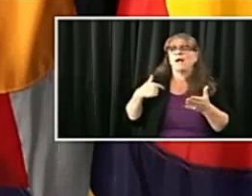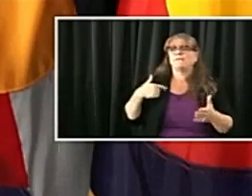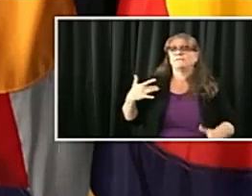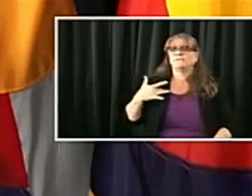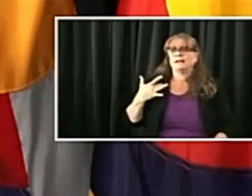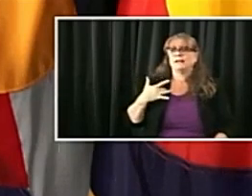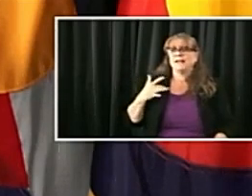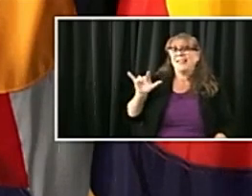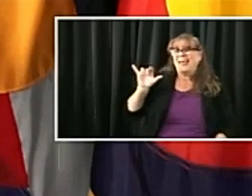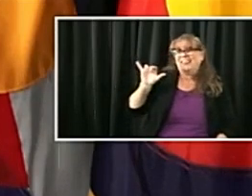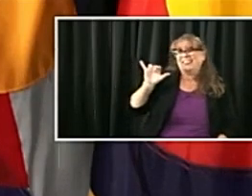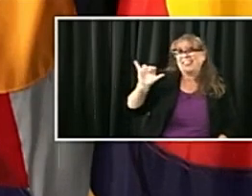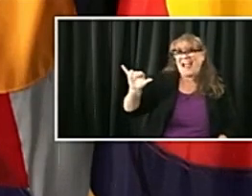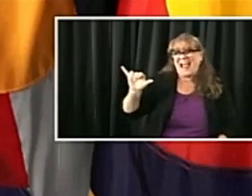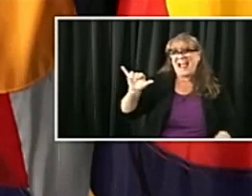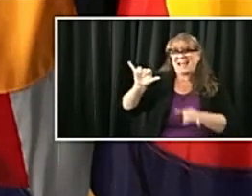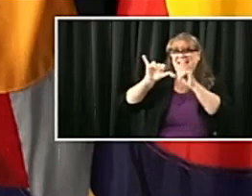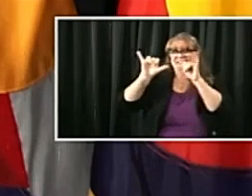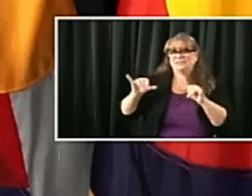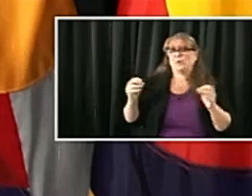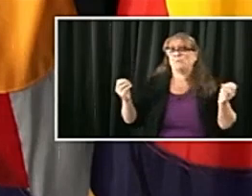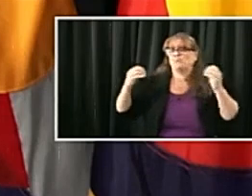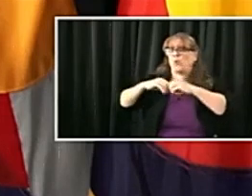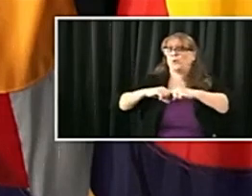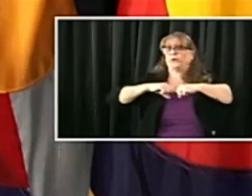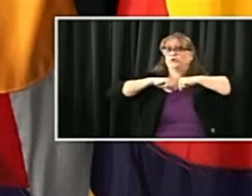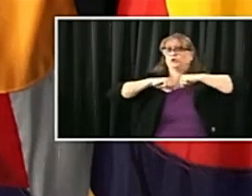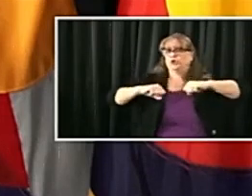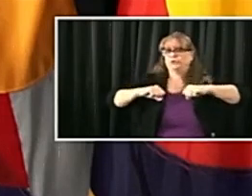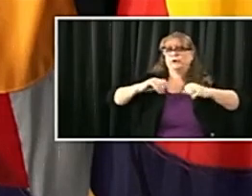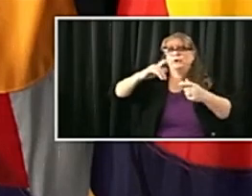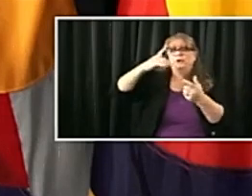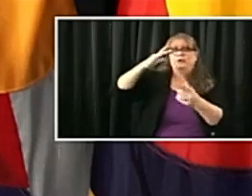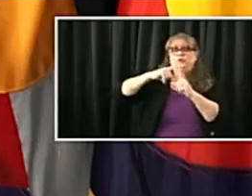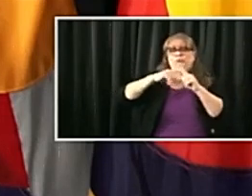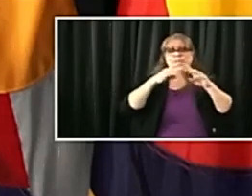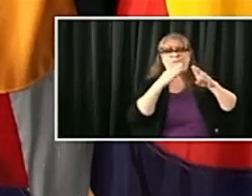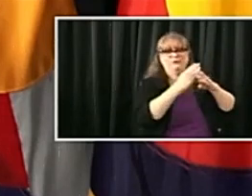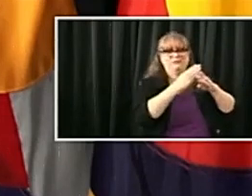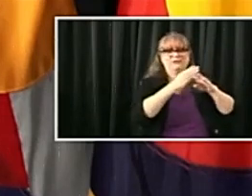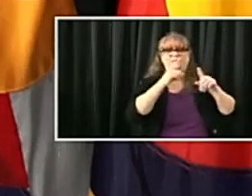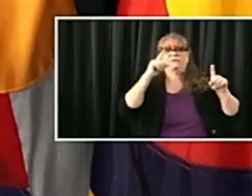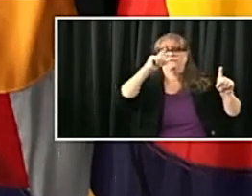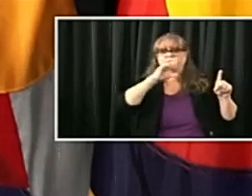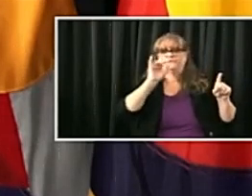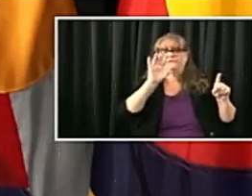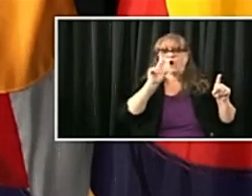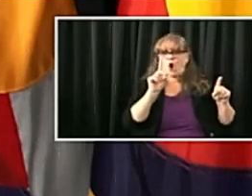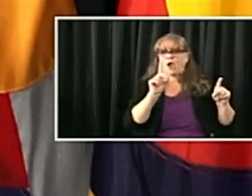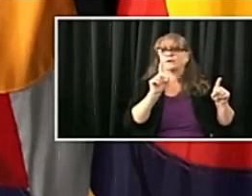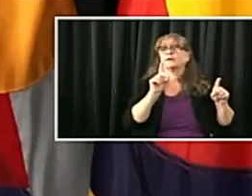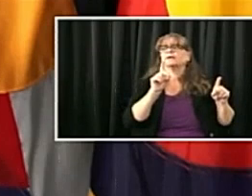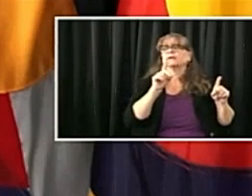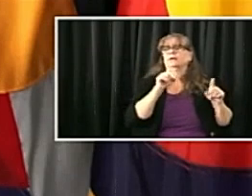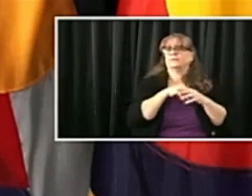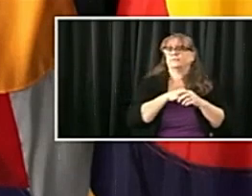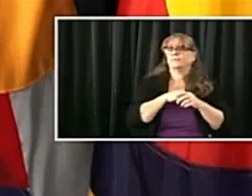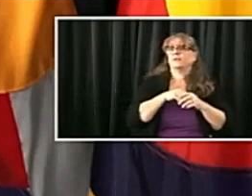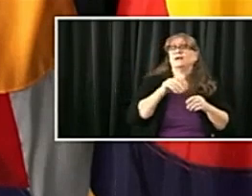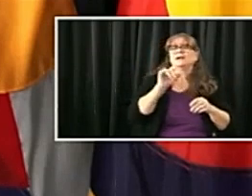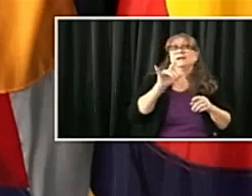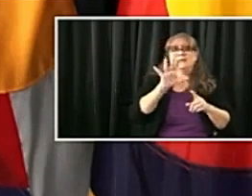that system, that alone will inherently reduce fraud. This has been a big national problem in terms of fraudulent use